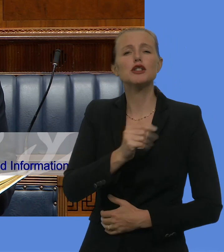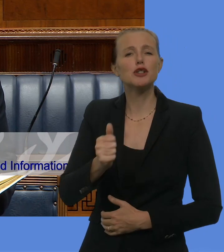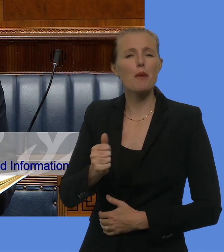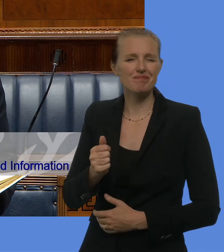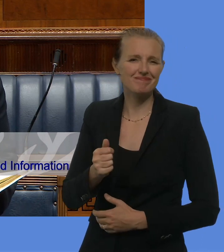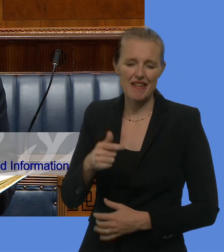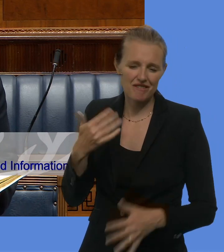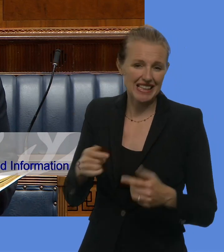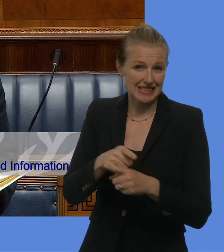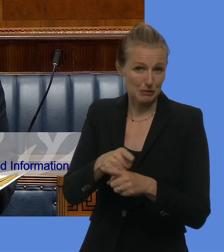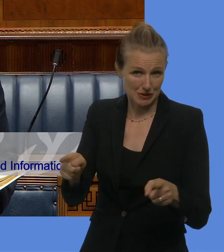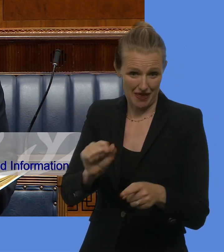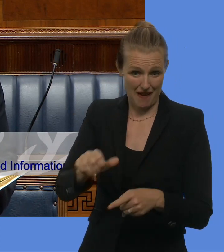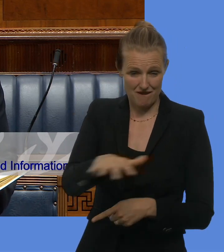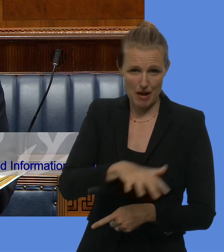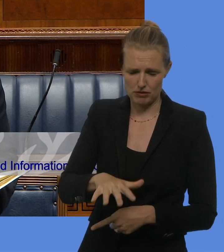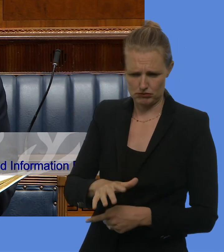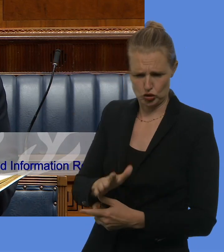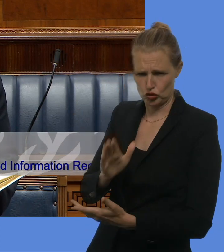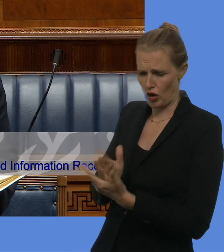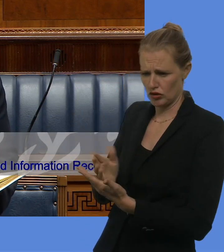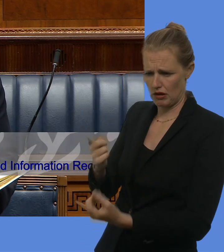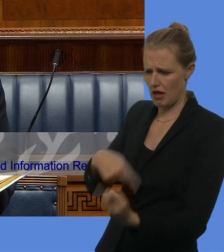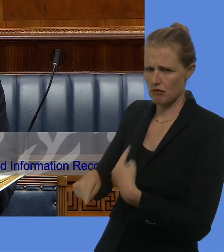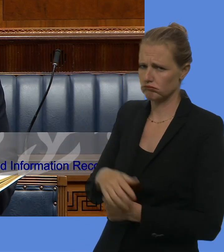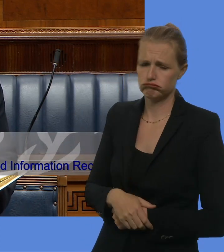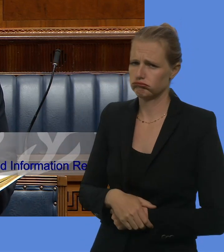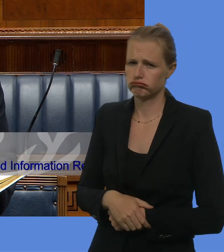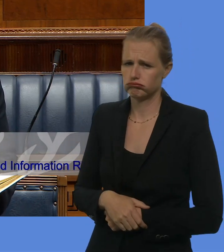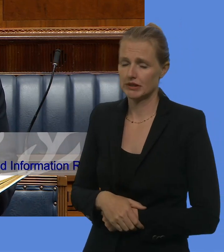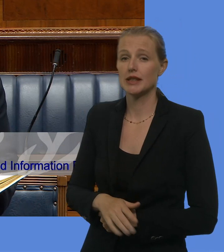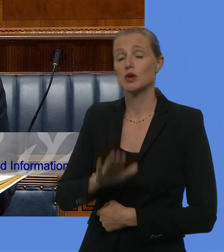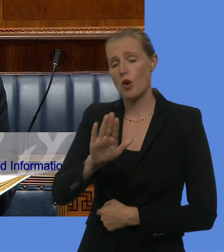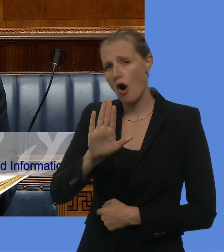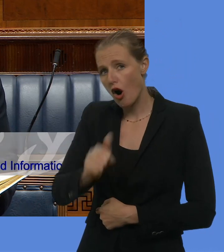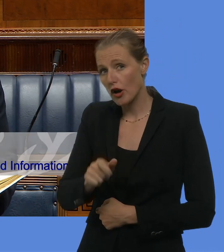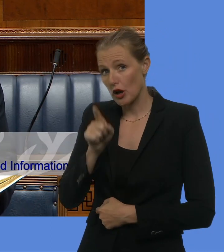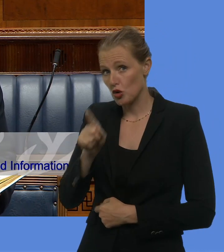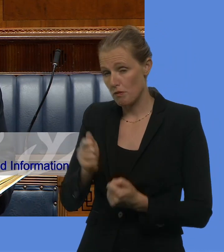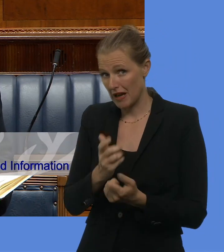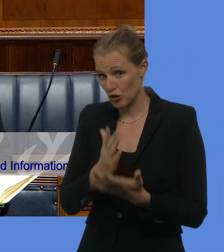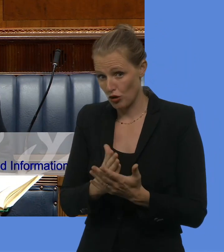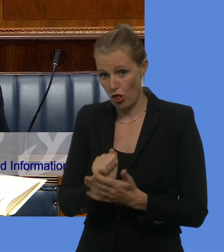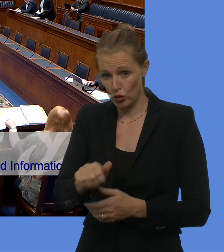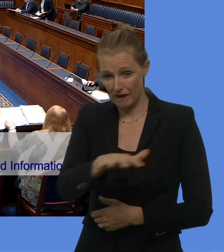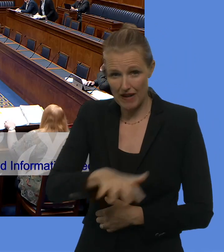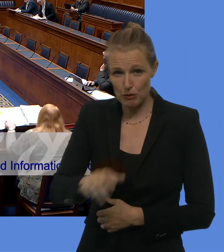new arrangements. What reassurance can she give those families that they and their cases will not be left behind?